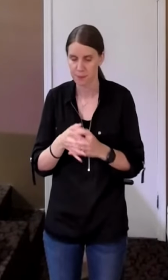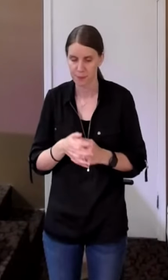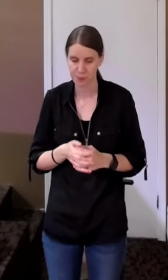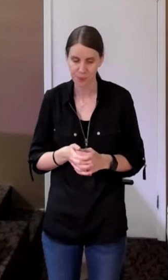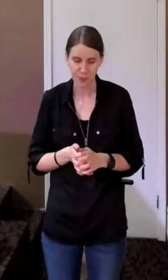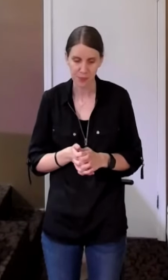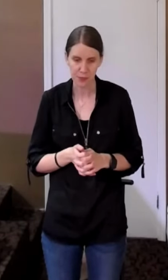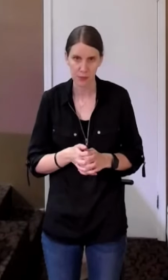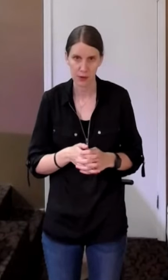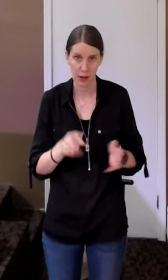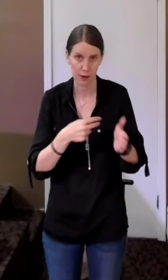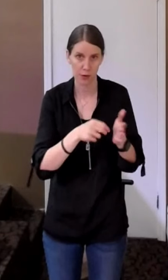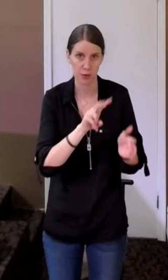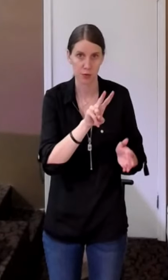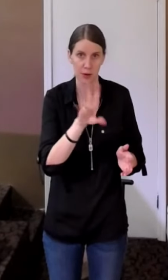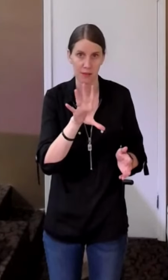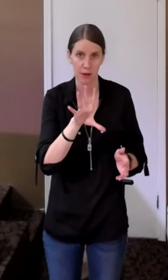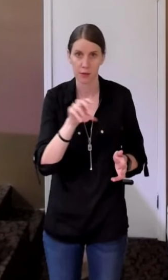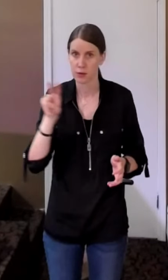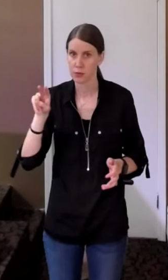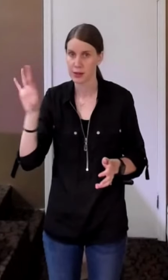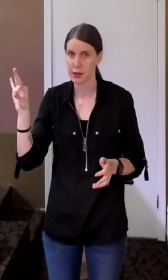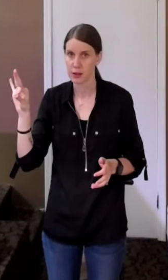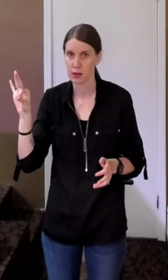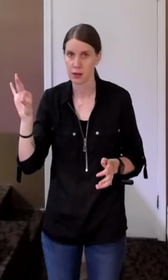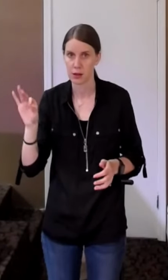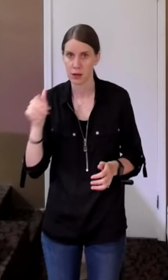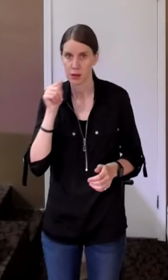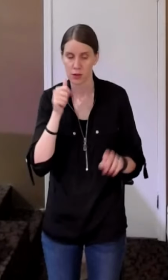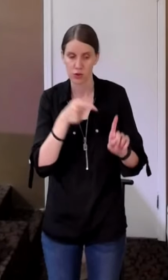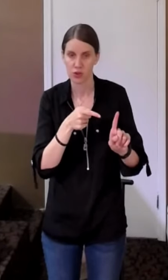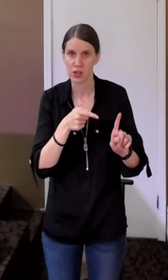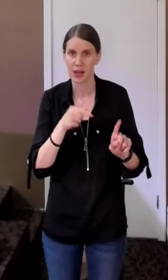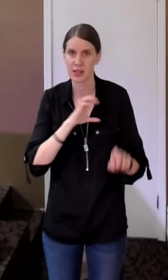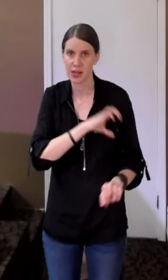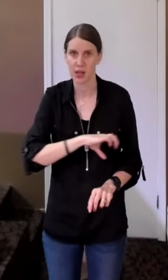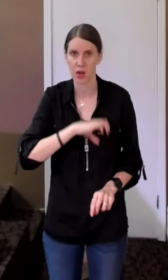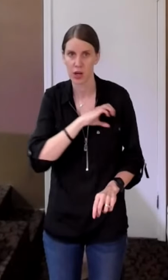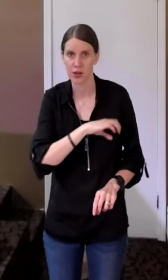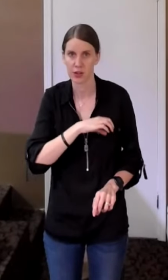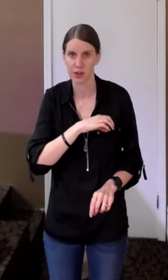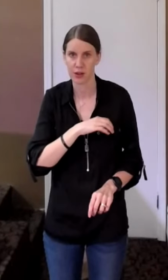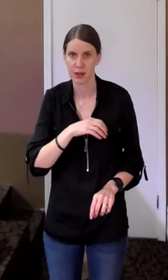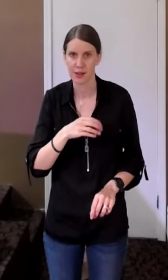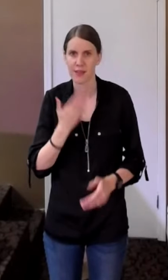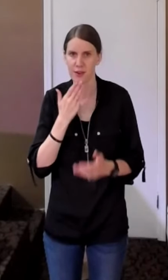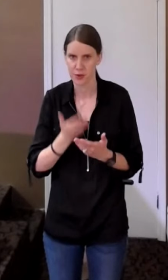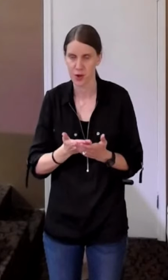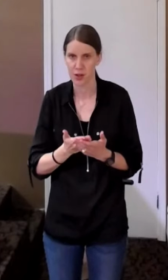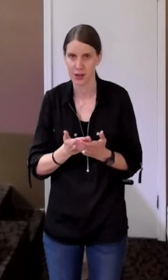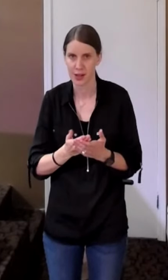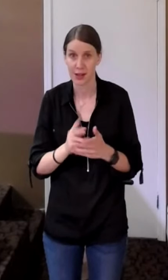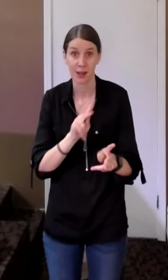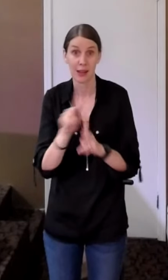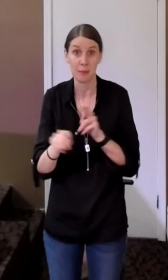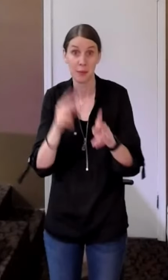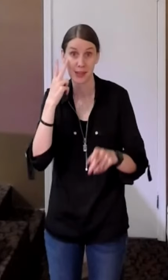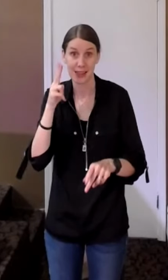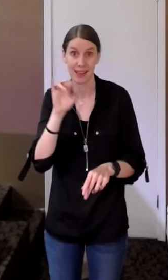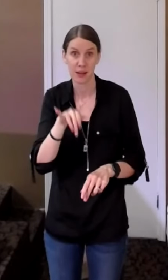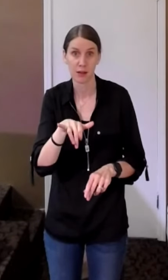In 25 to 29, basically it says she has a character that is recognizably good to everyone she